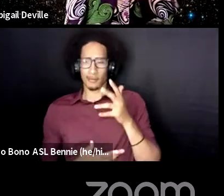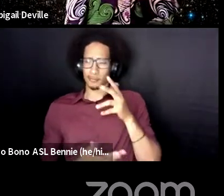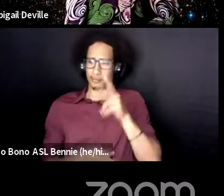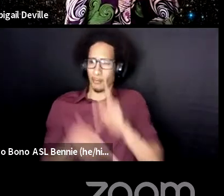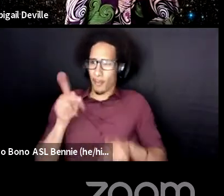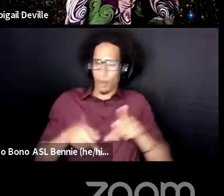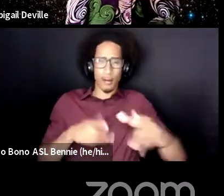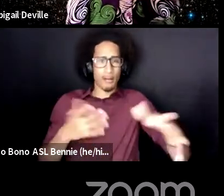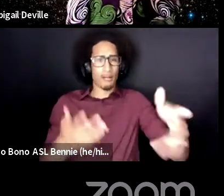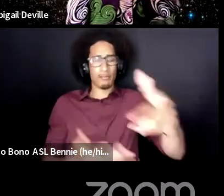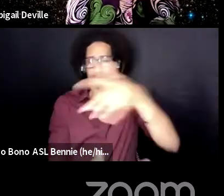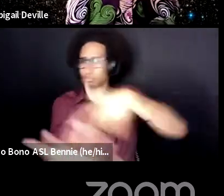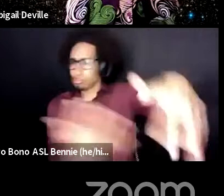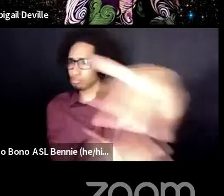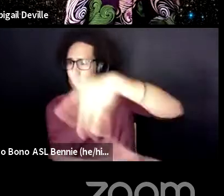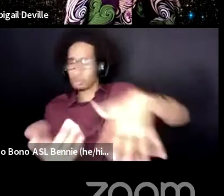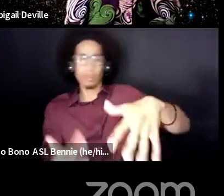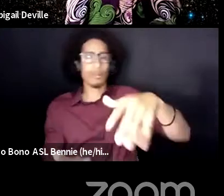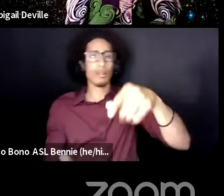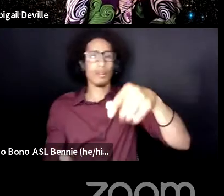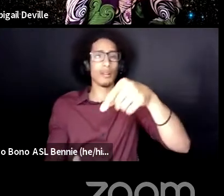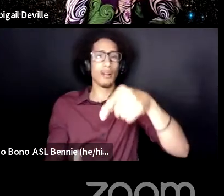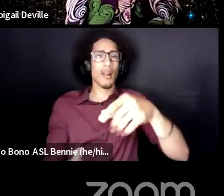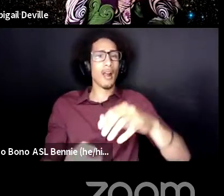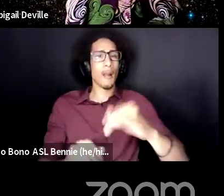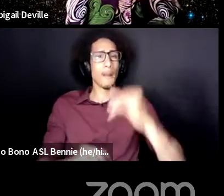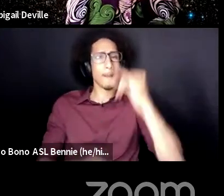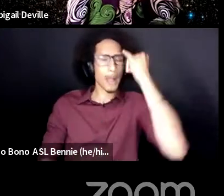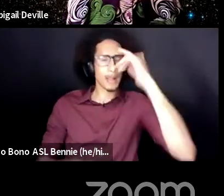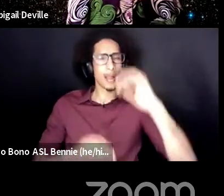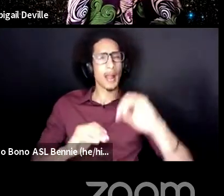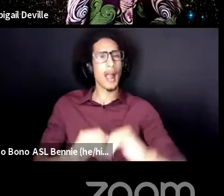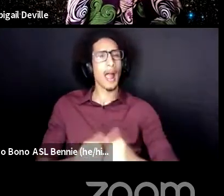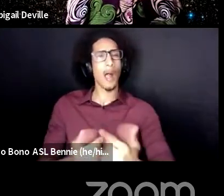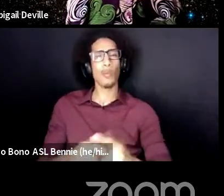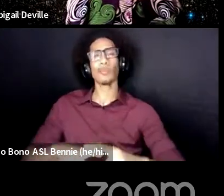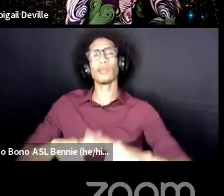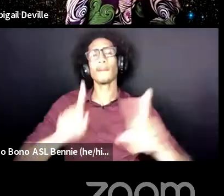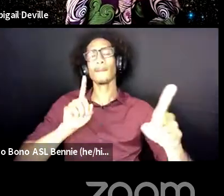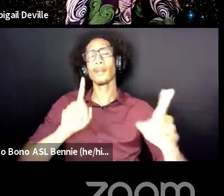had been given the depth and scale of